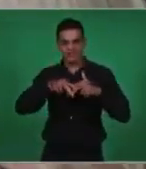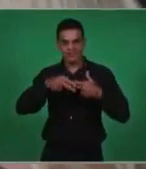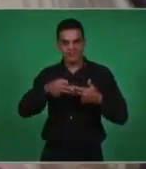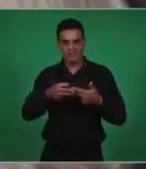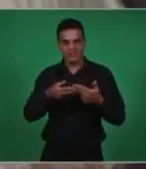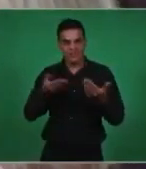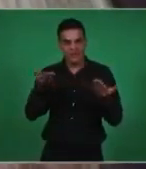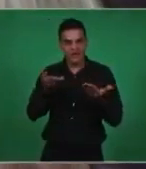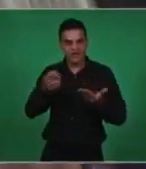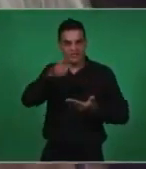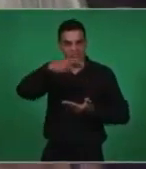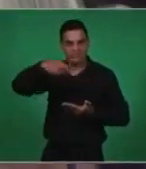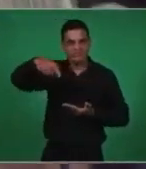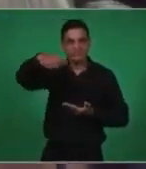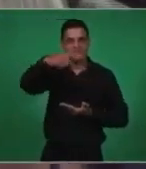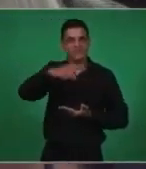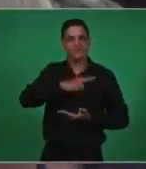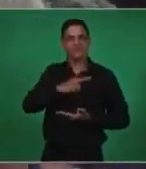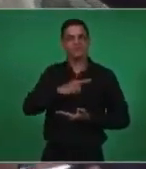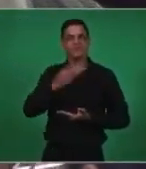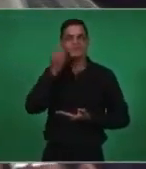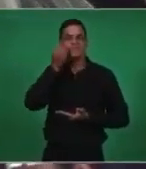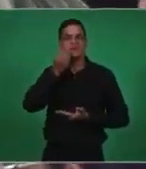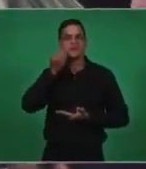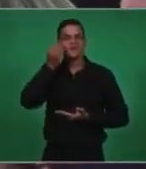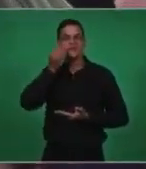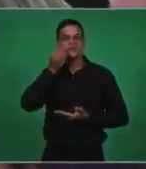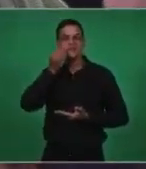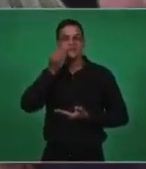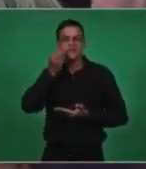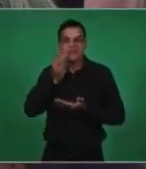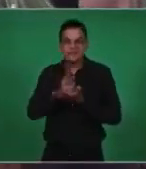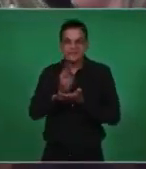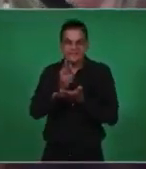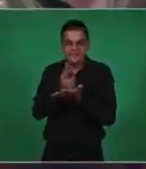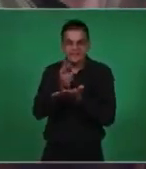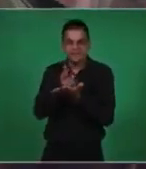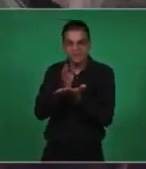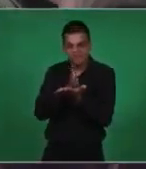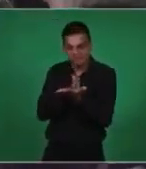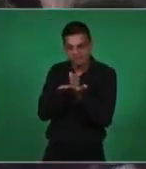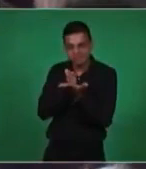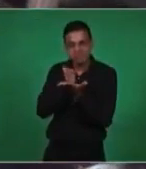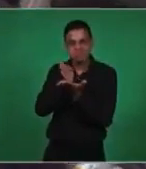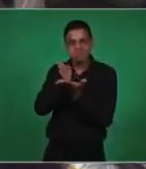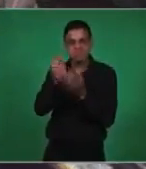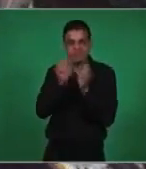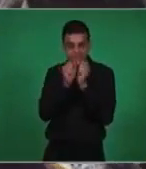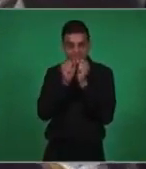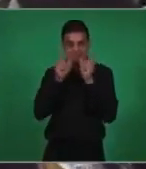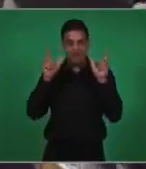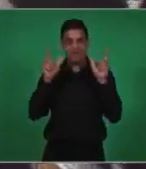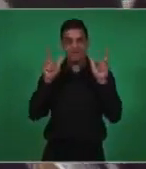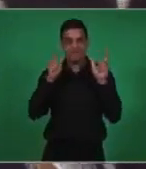will be for you a food that will bring an